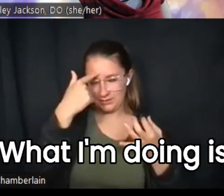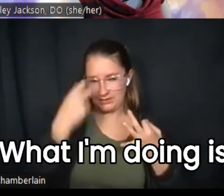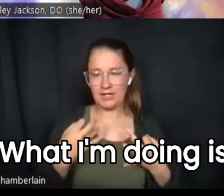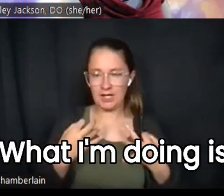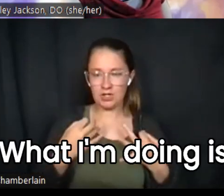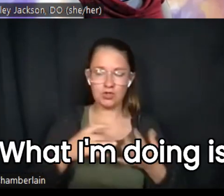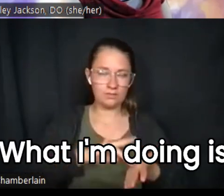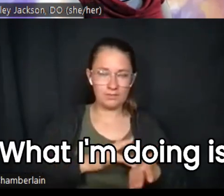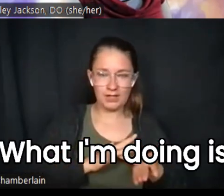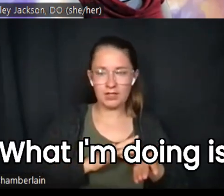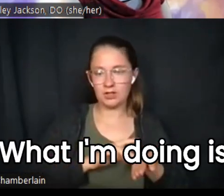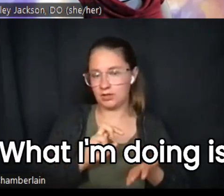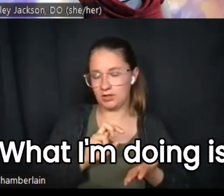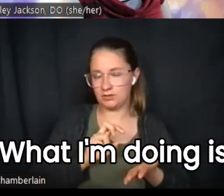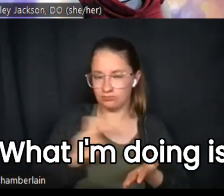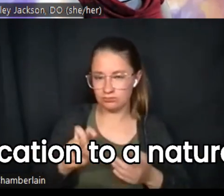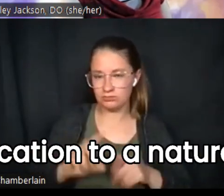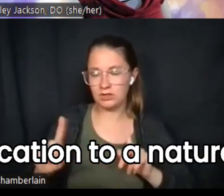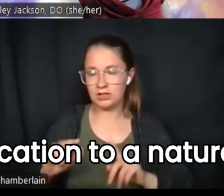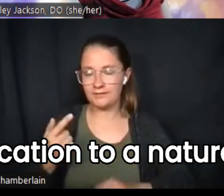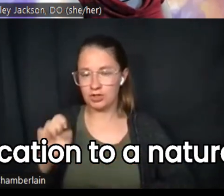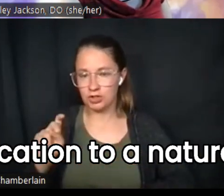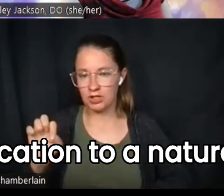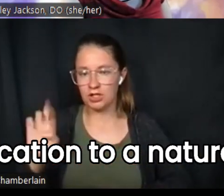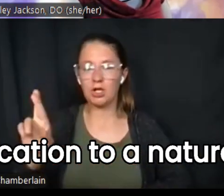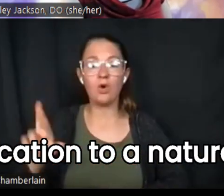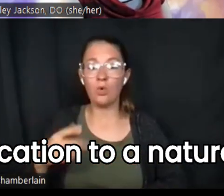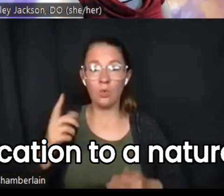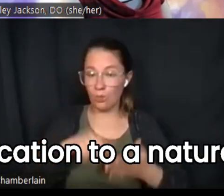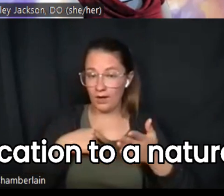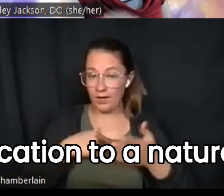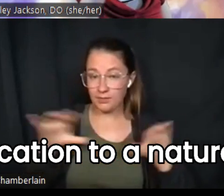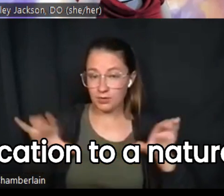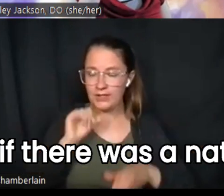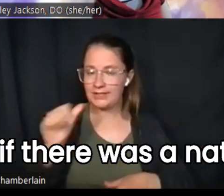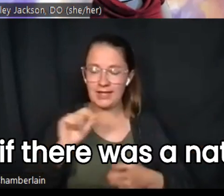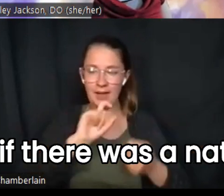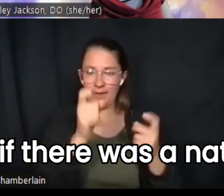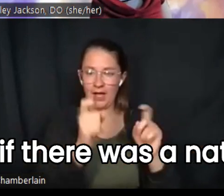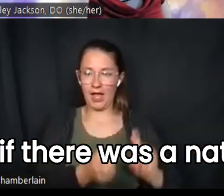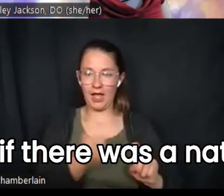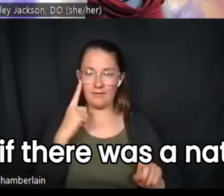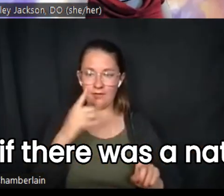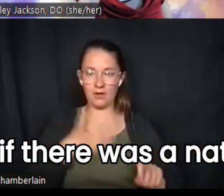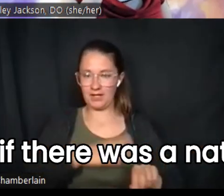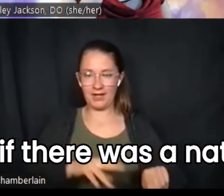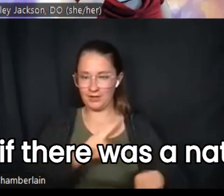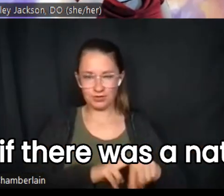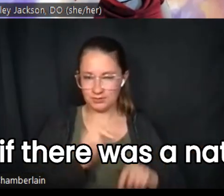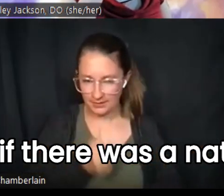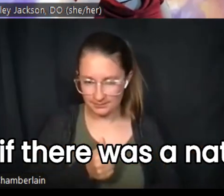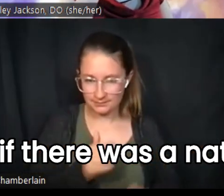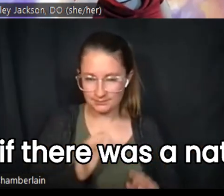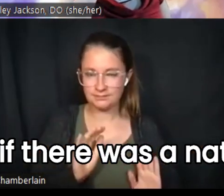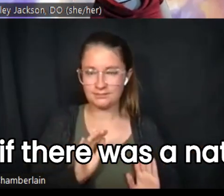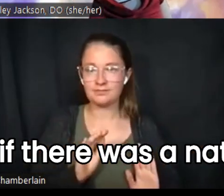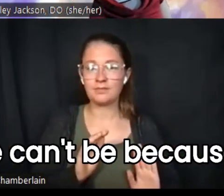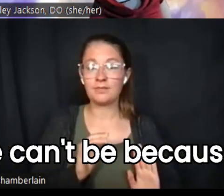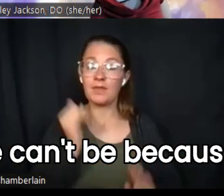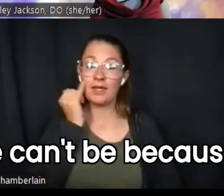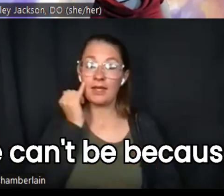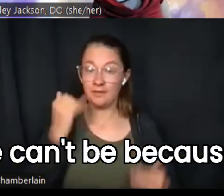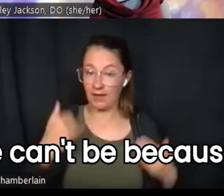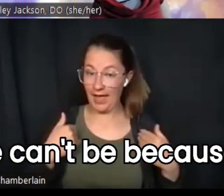like default body. What I'm doing is not a modification to a natural state. And if there was a